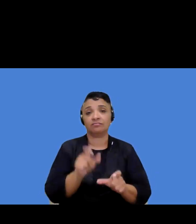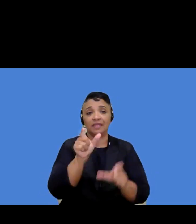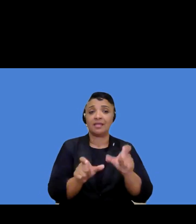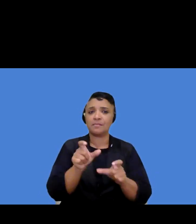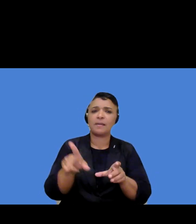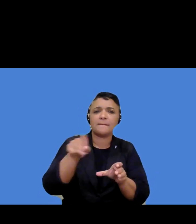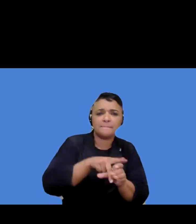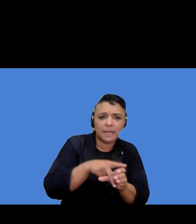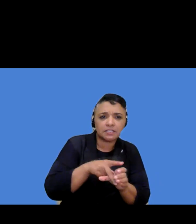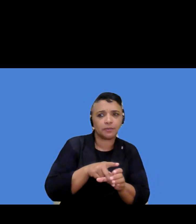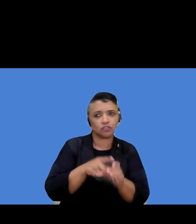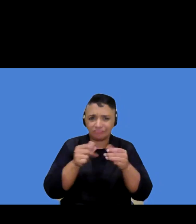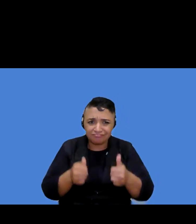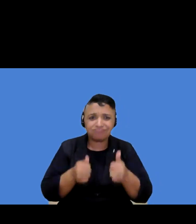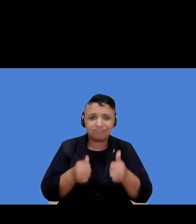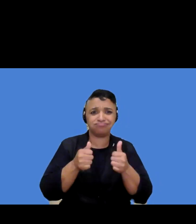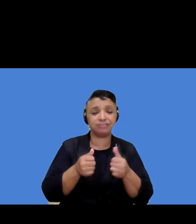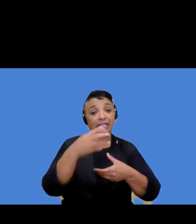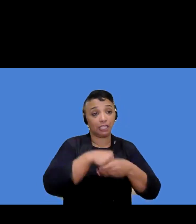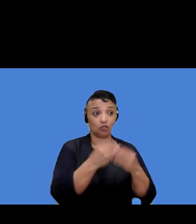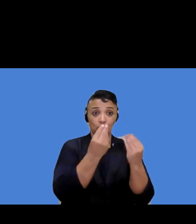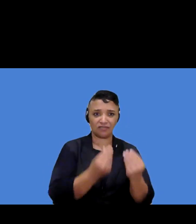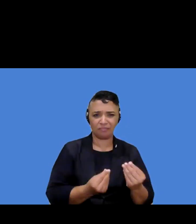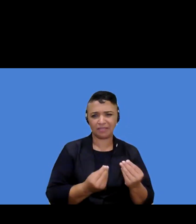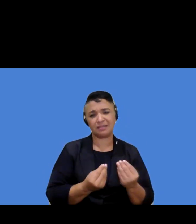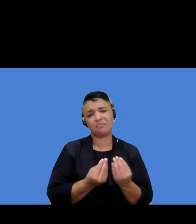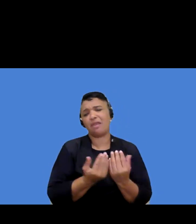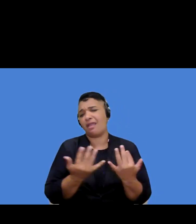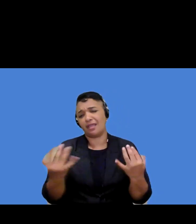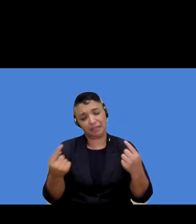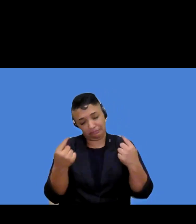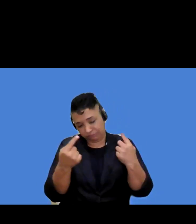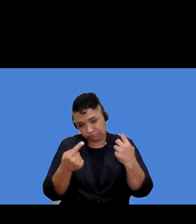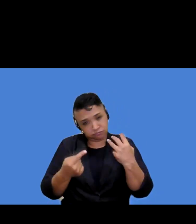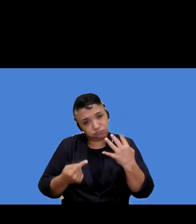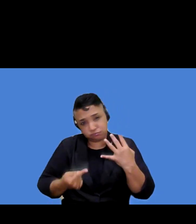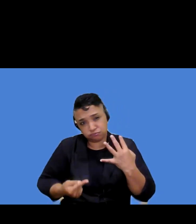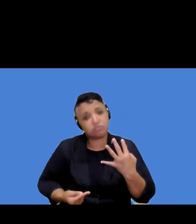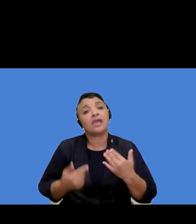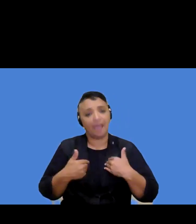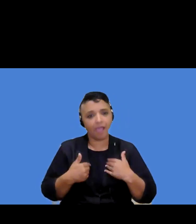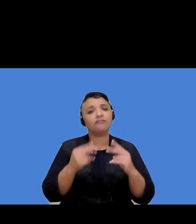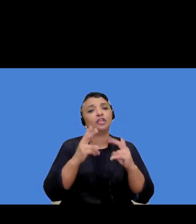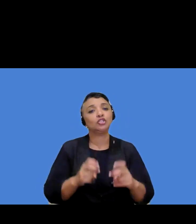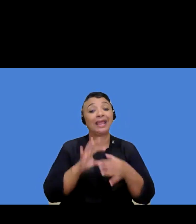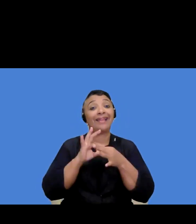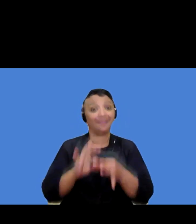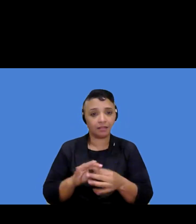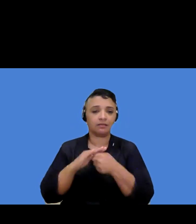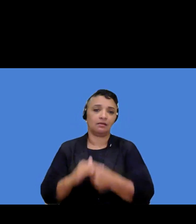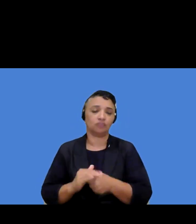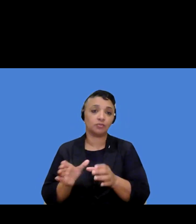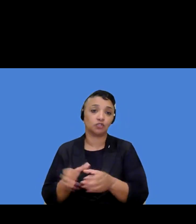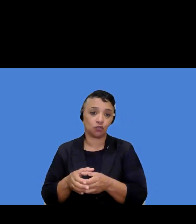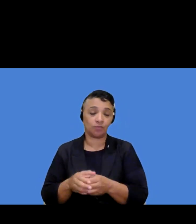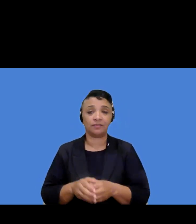meaningful participation, inclusive budget, and there are many, many other issues that is connected with underrepresented groups, sexual